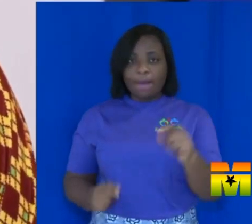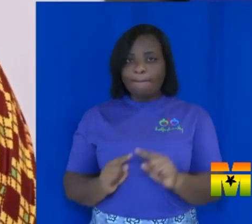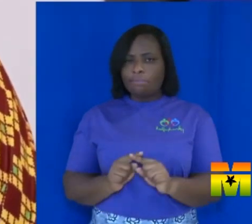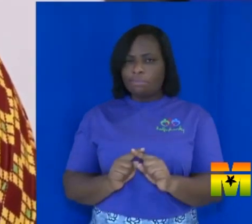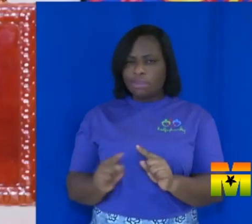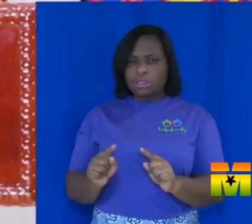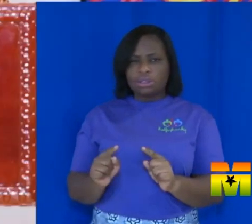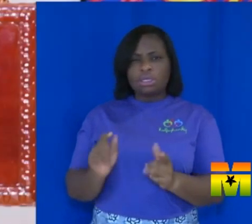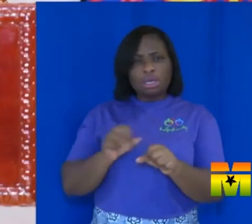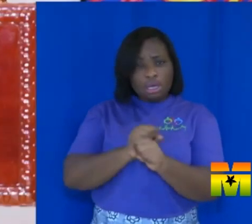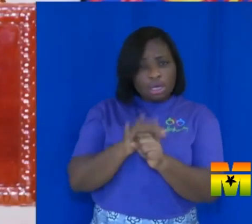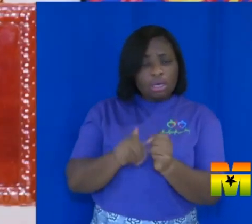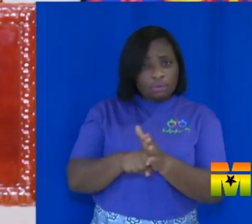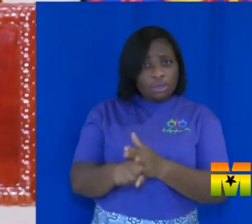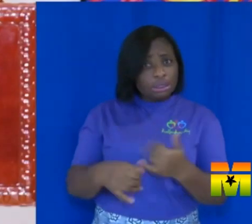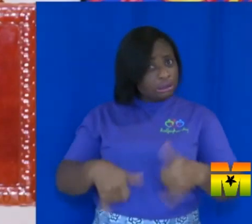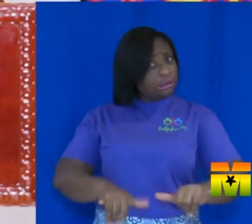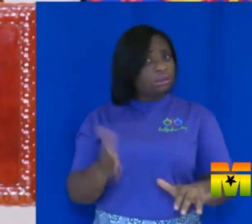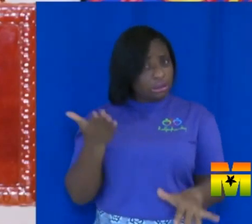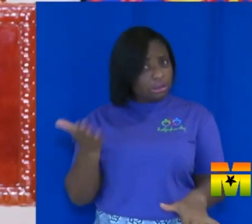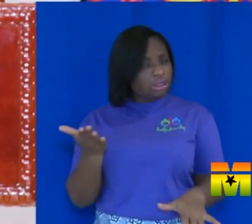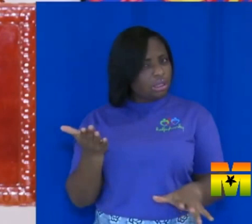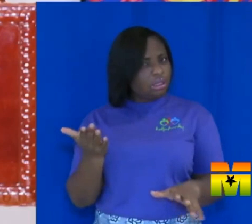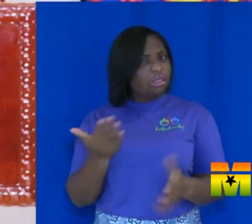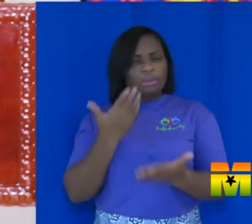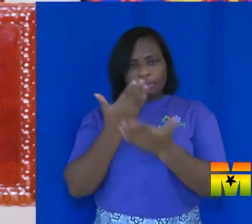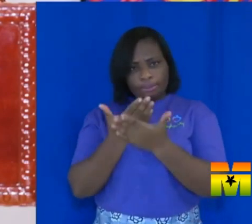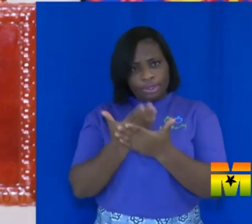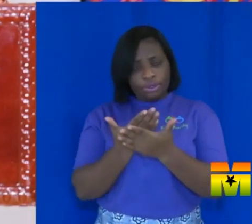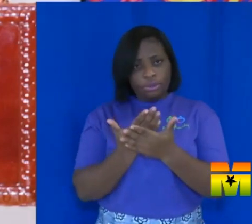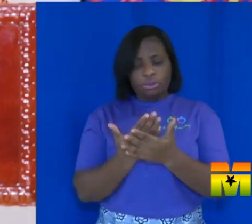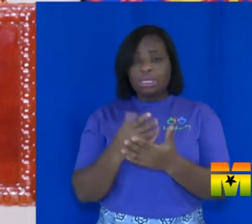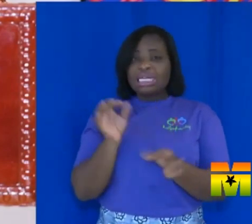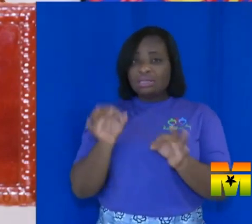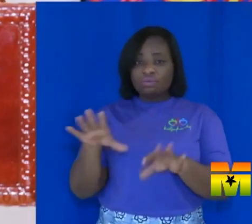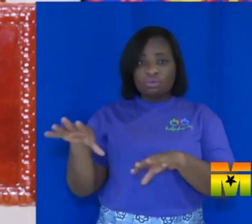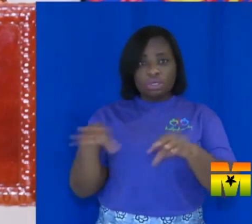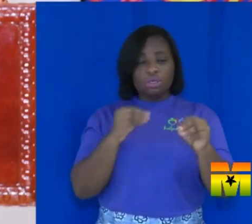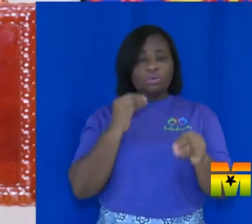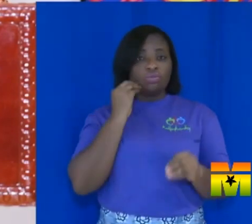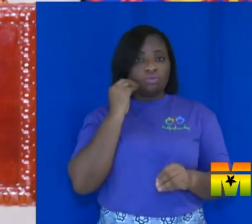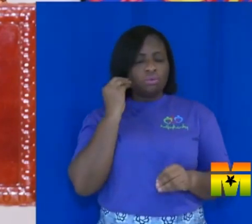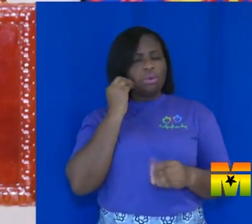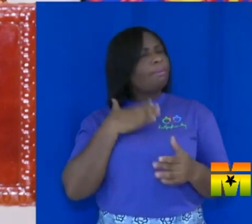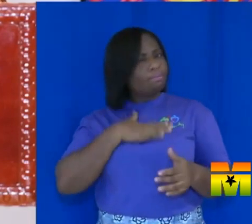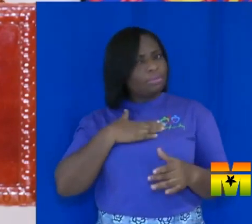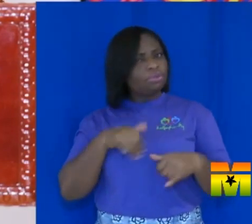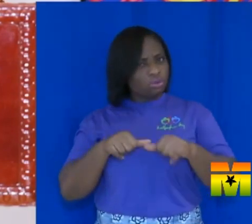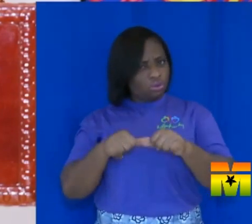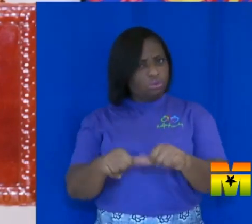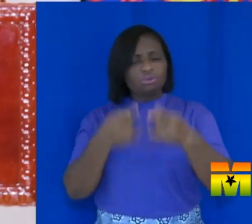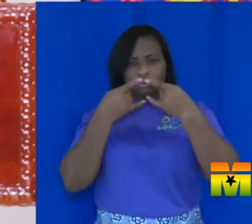Nenso, Yariano Dasuoho, Inti Mesremu, Titru, Mufrifia, Munkos and